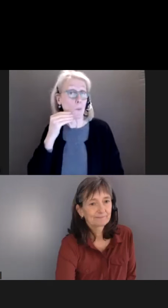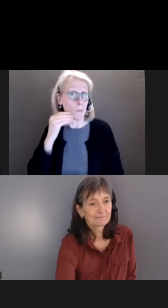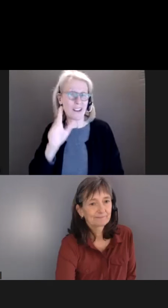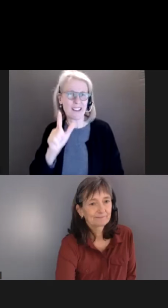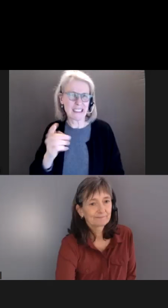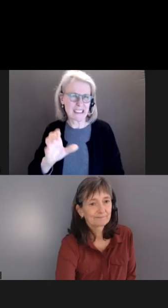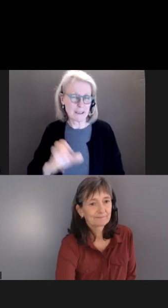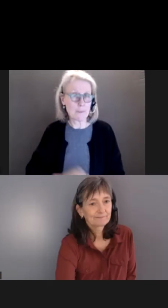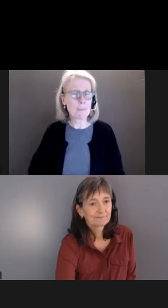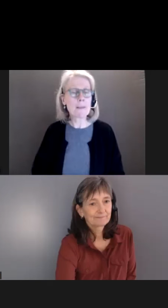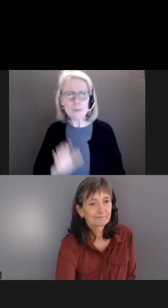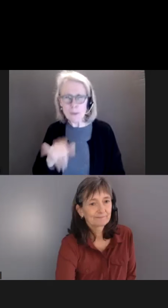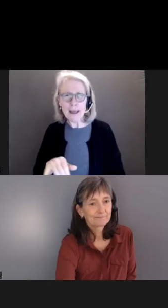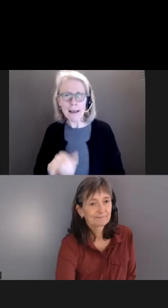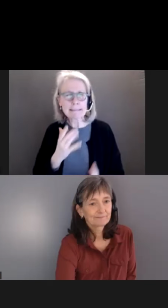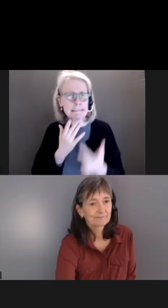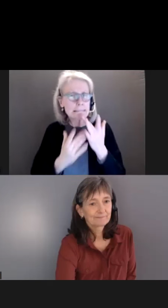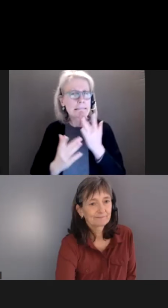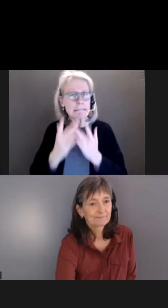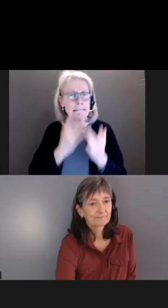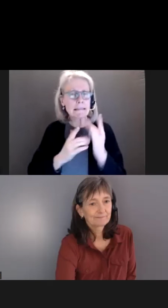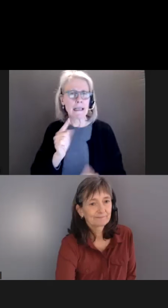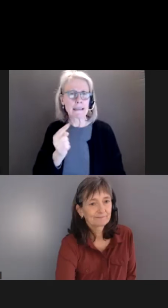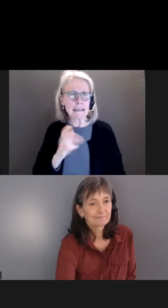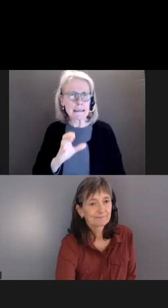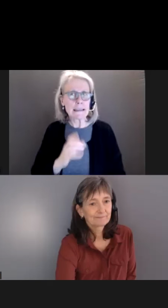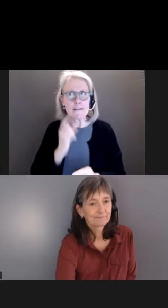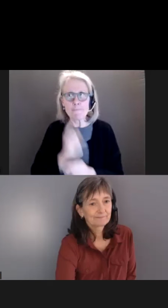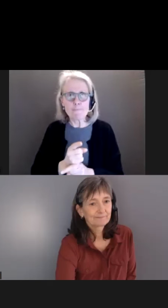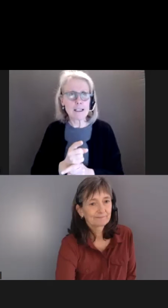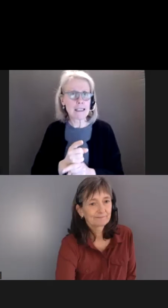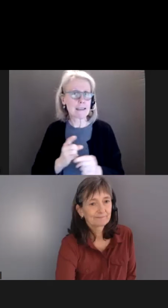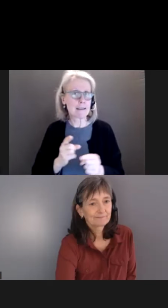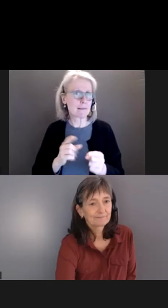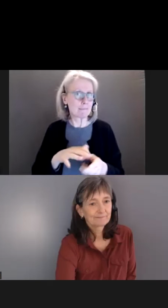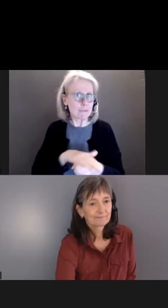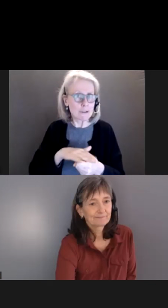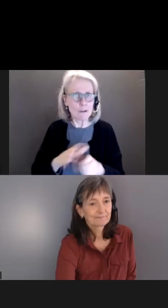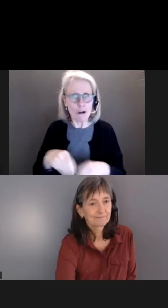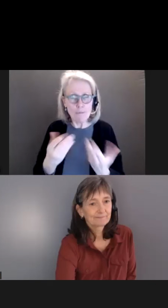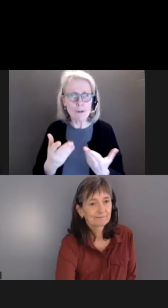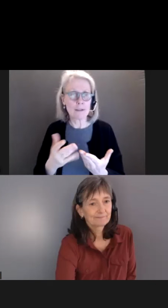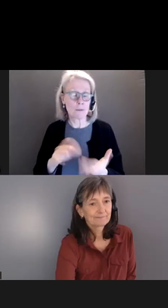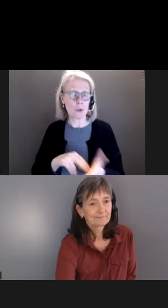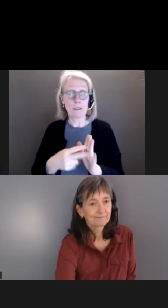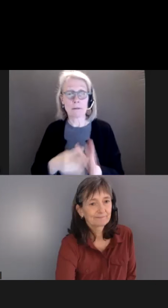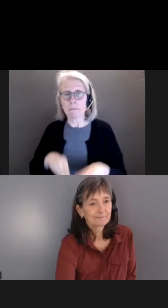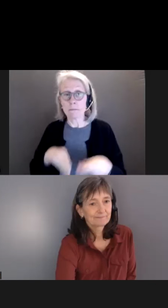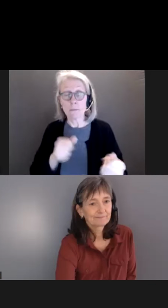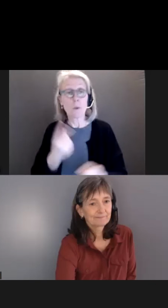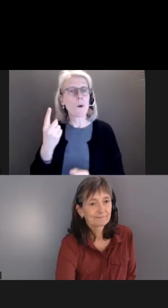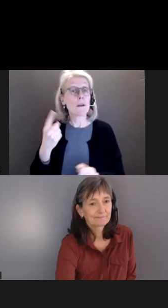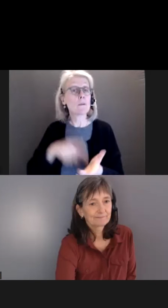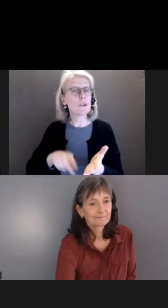so the limited availability of appropriate long-term care in the right settings translates into huge costs. One Canadian study notes that the